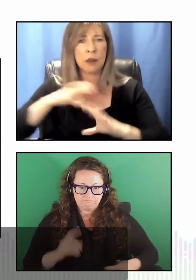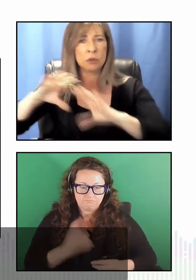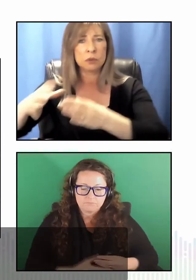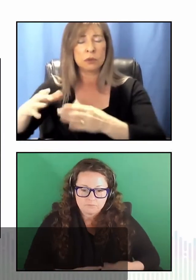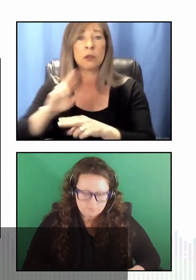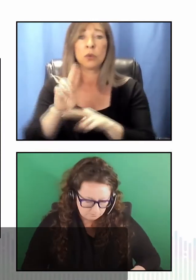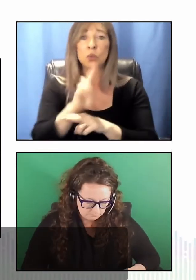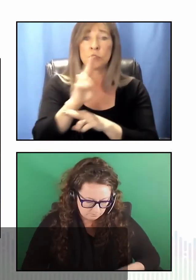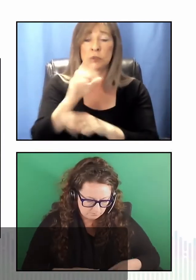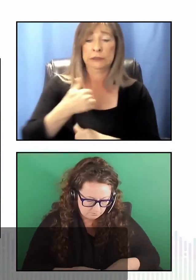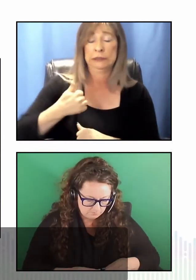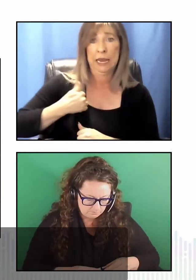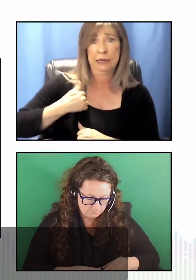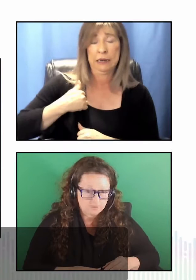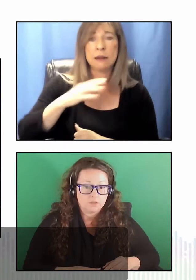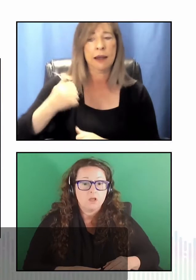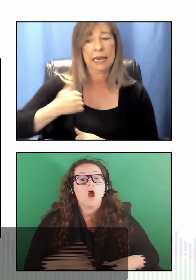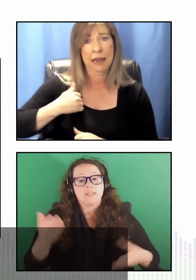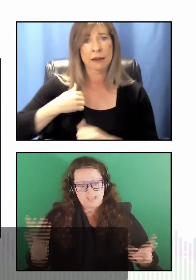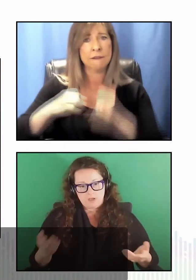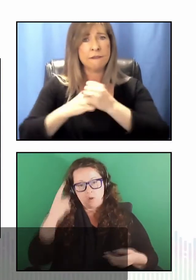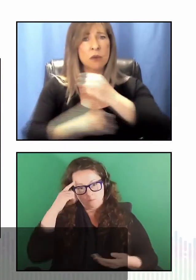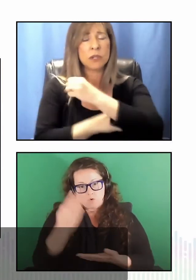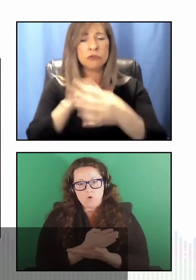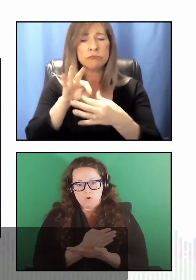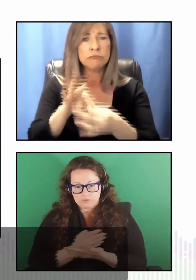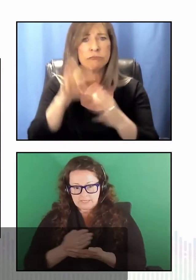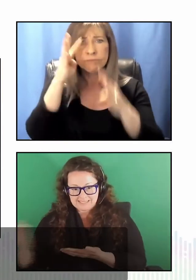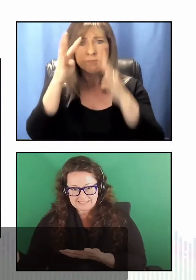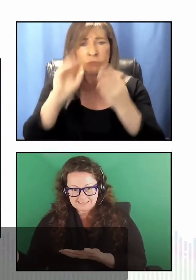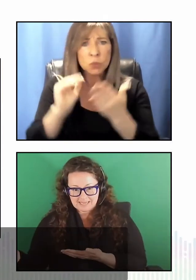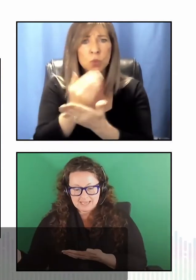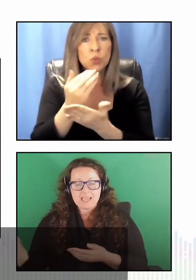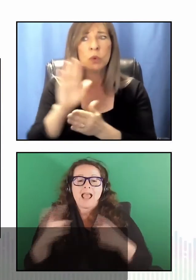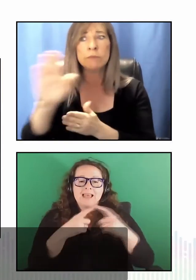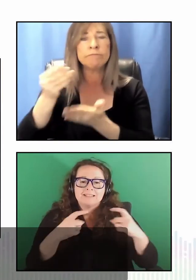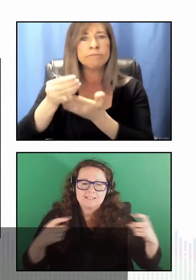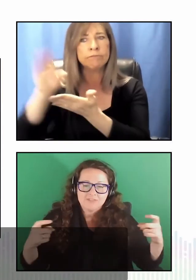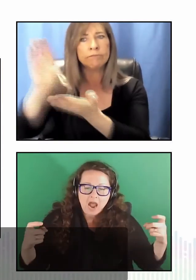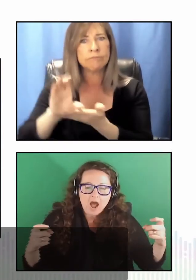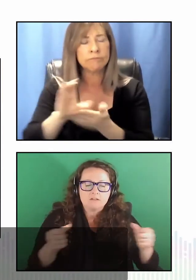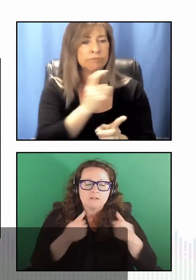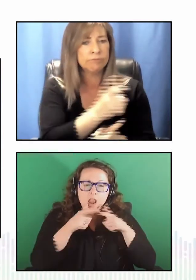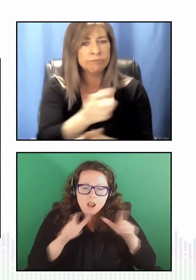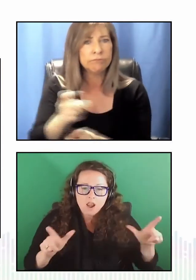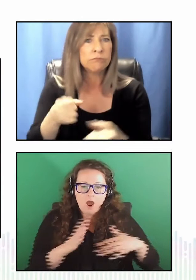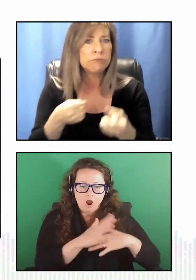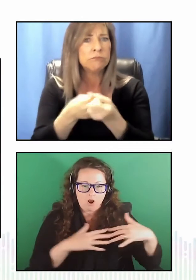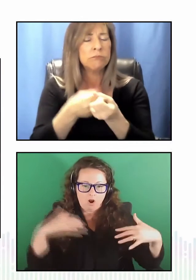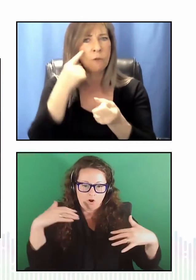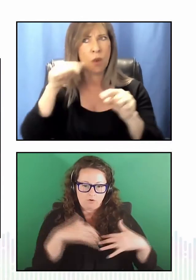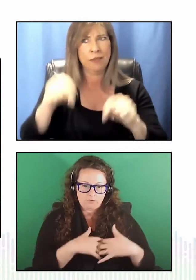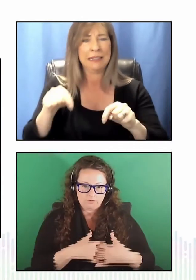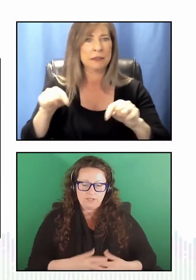Canadian Foundation for Innovation for their sponsorship of the series of conversation, Big Thinking. Honor